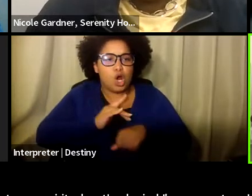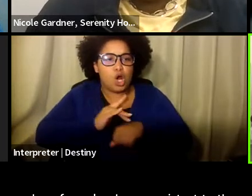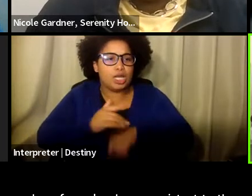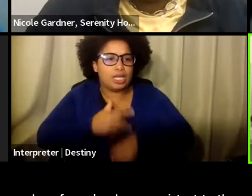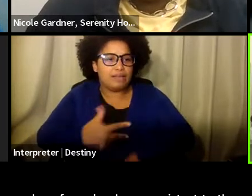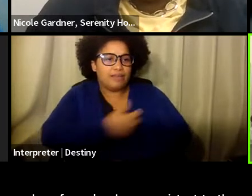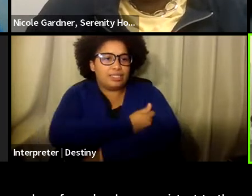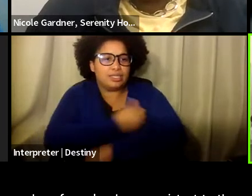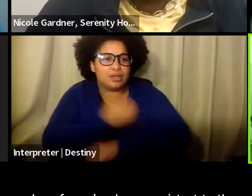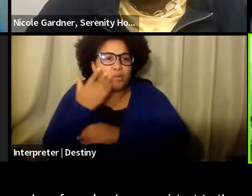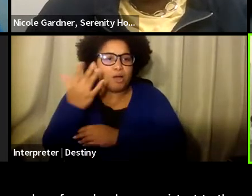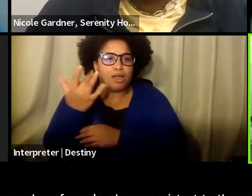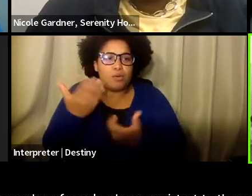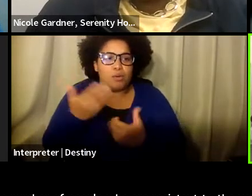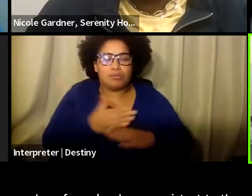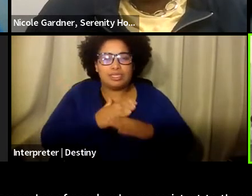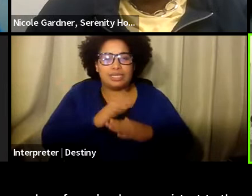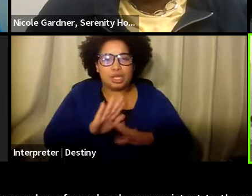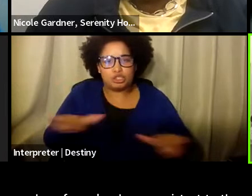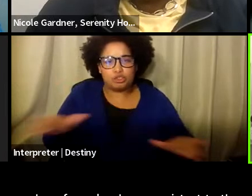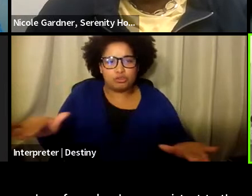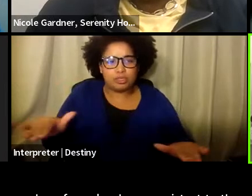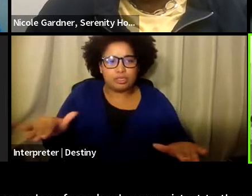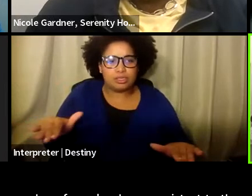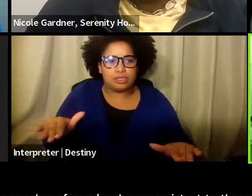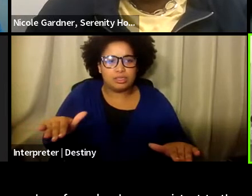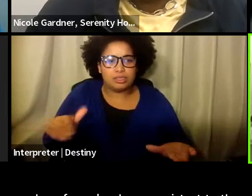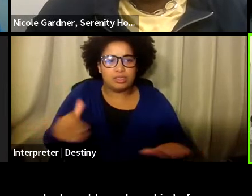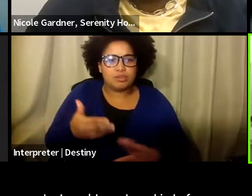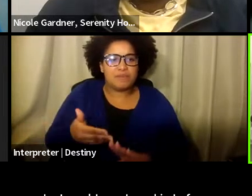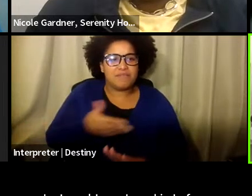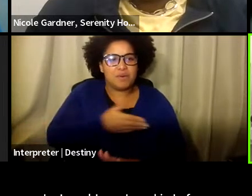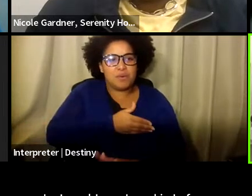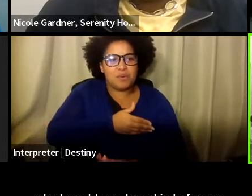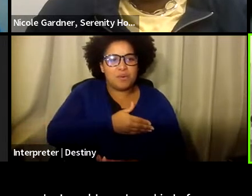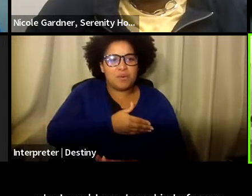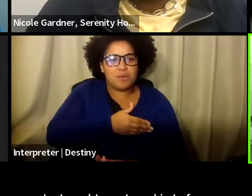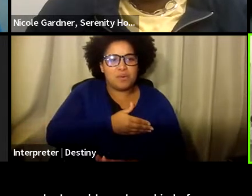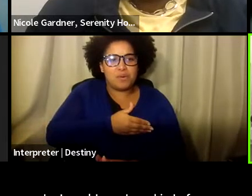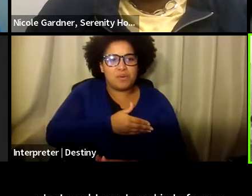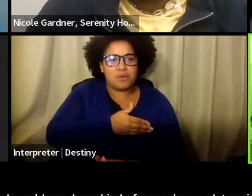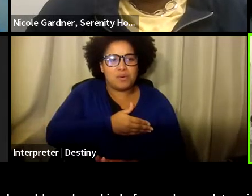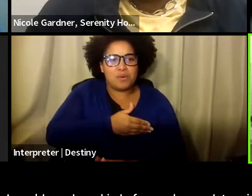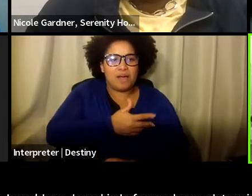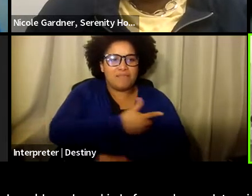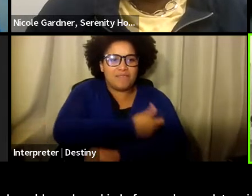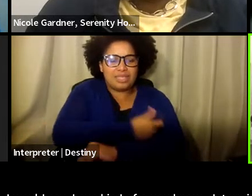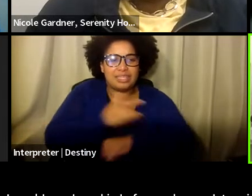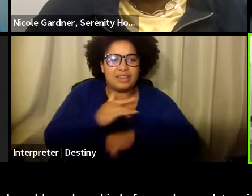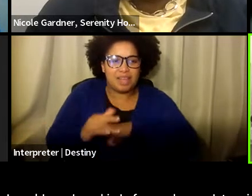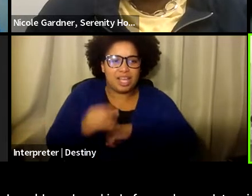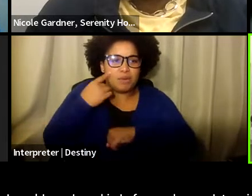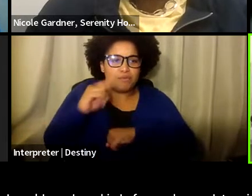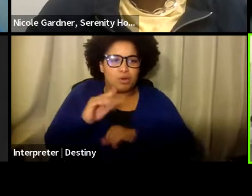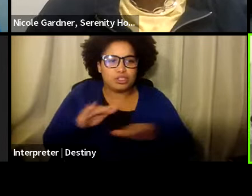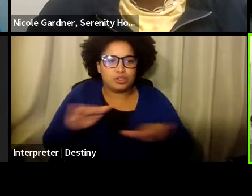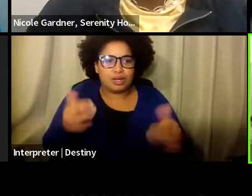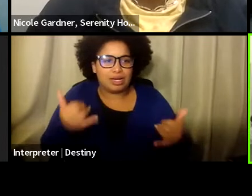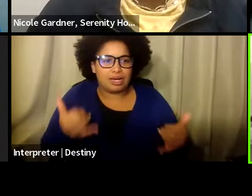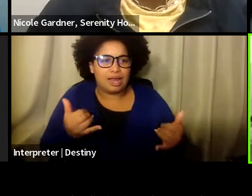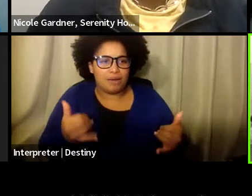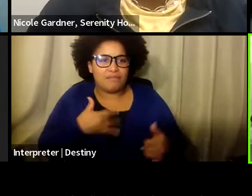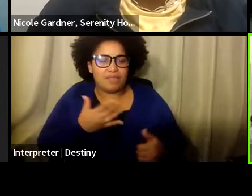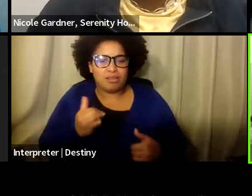on was that they wanted to protect their children. And that was prior to there being a vaccine available for kids. And now I